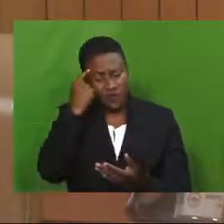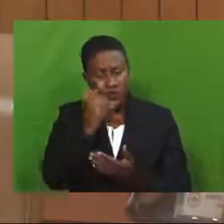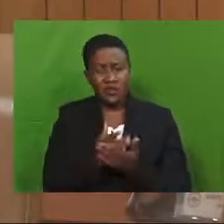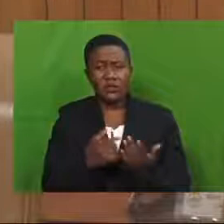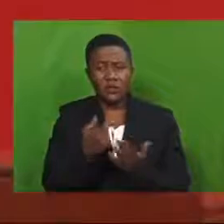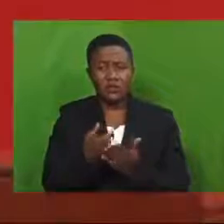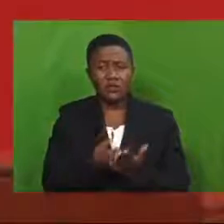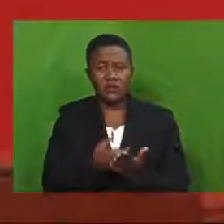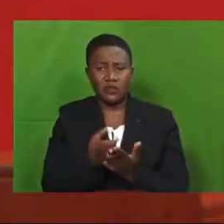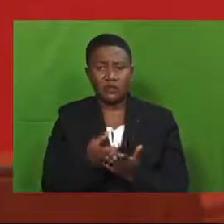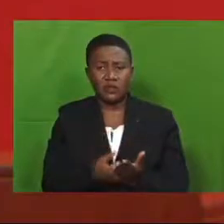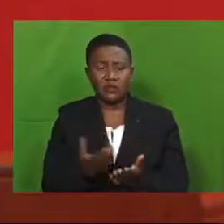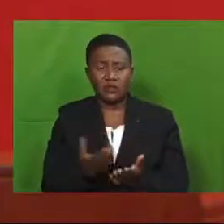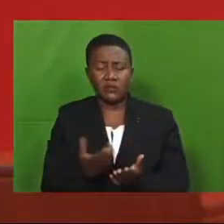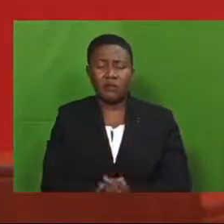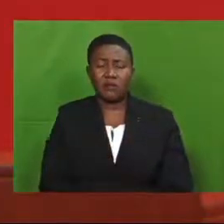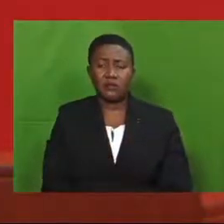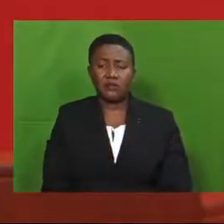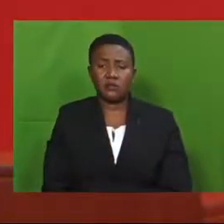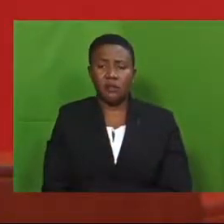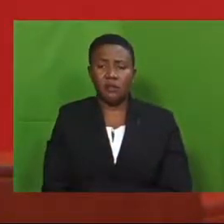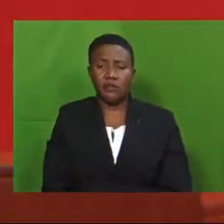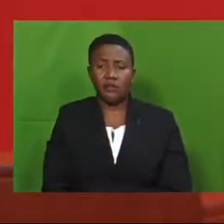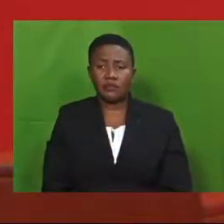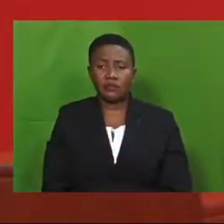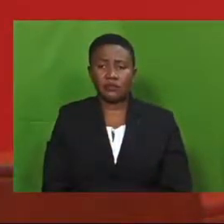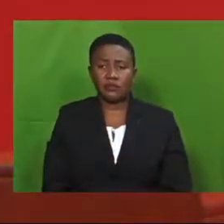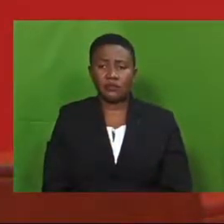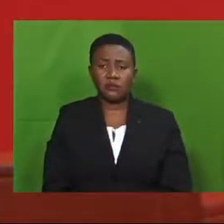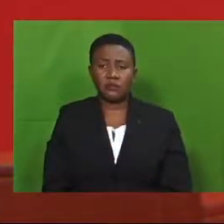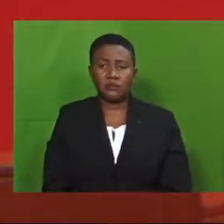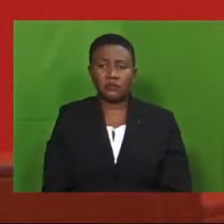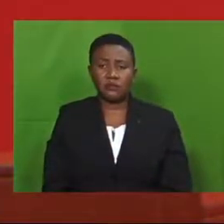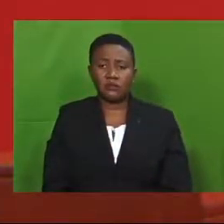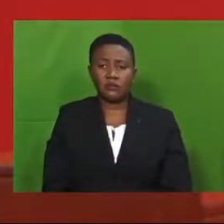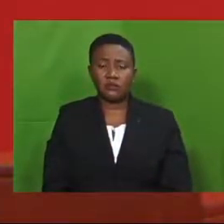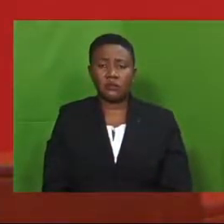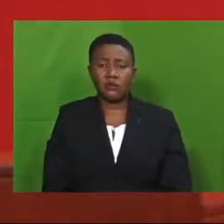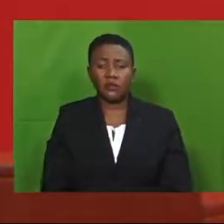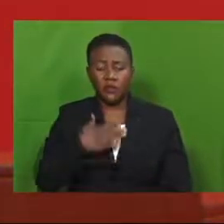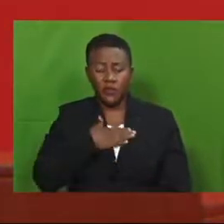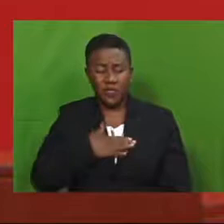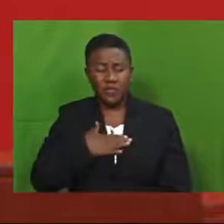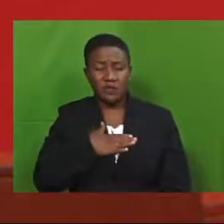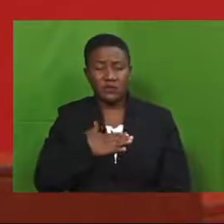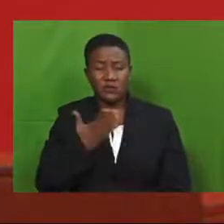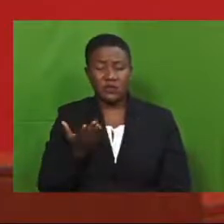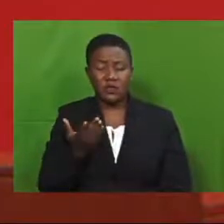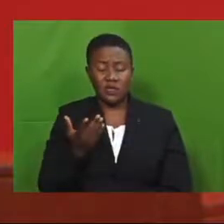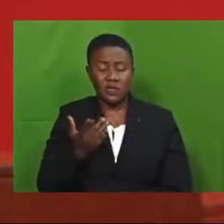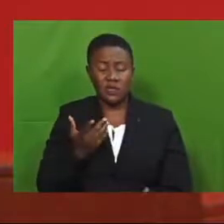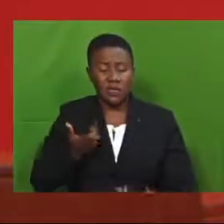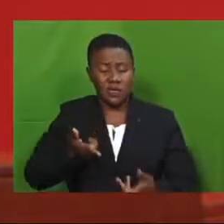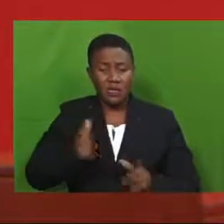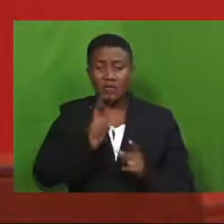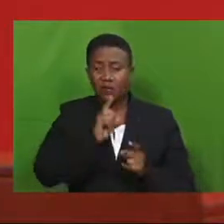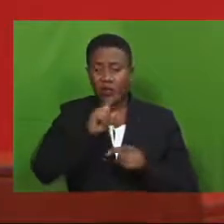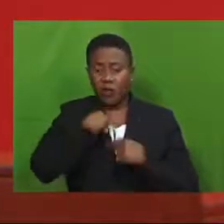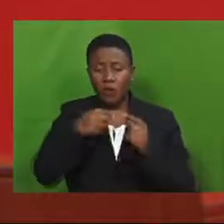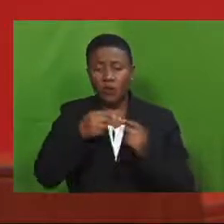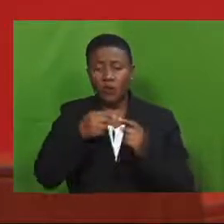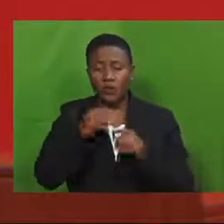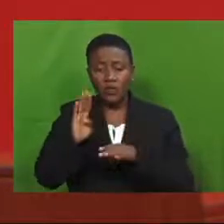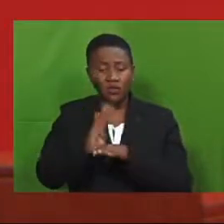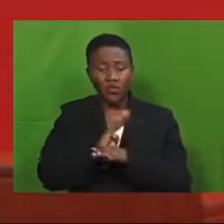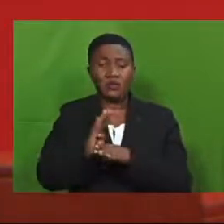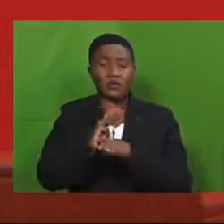So, Honourable Leader, just address the few ones that have been put up, Mr. Speaker.